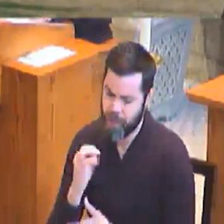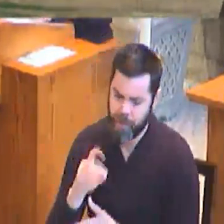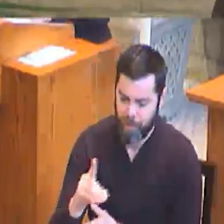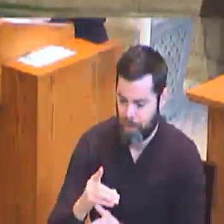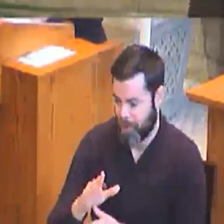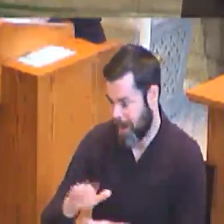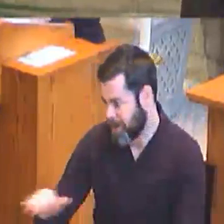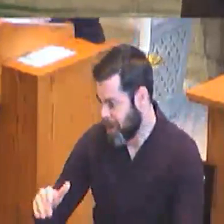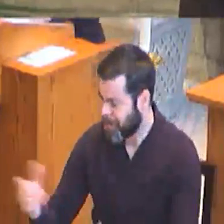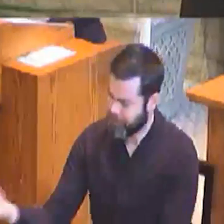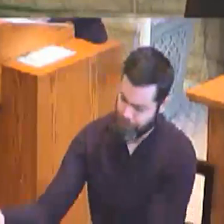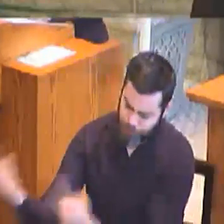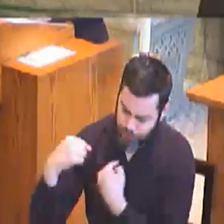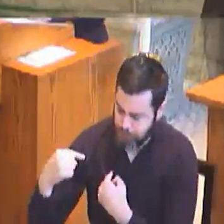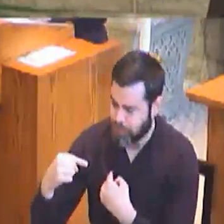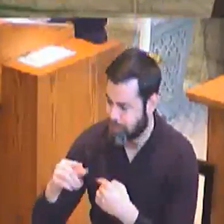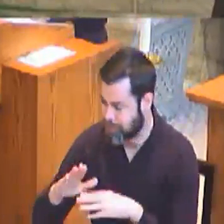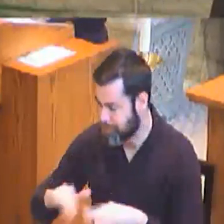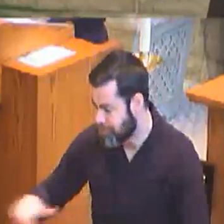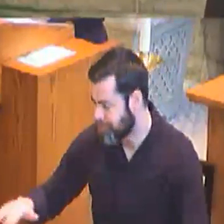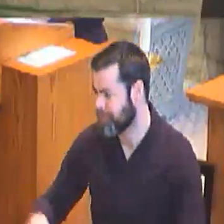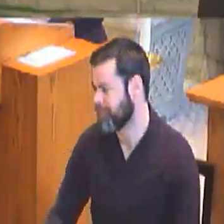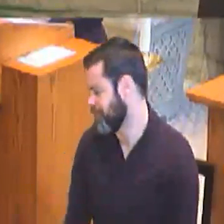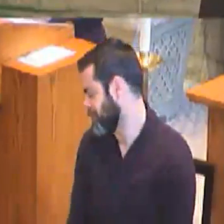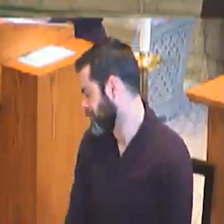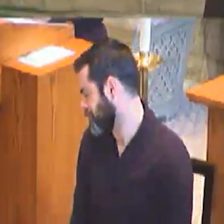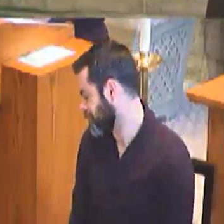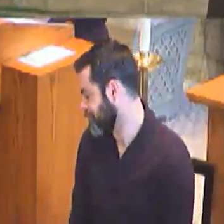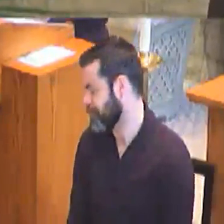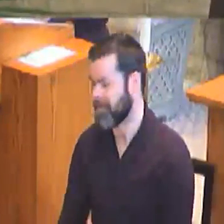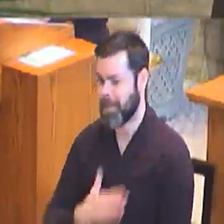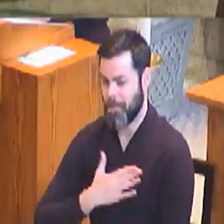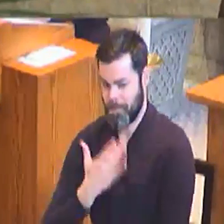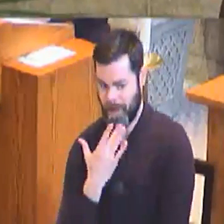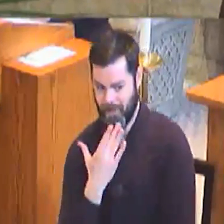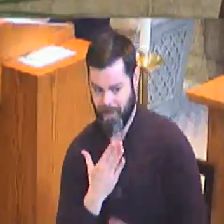bring them in. So, okay, you can see what my favorite